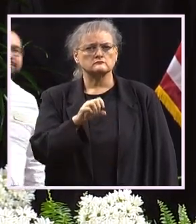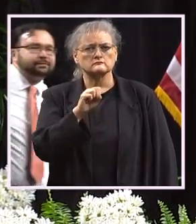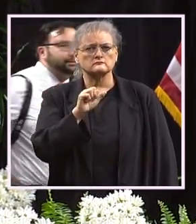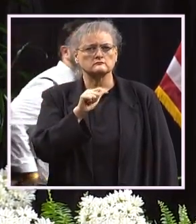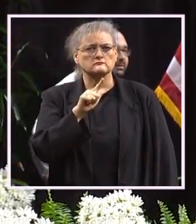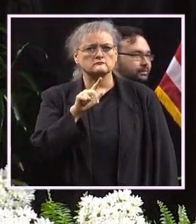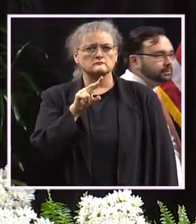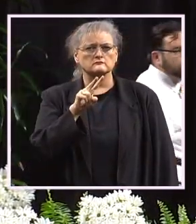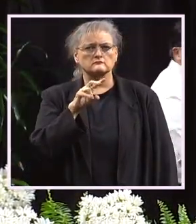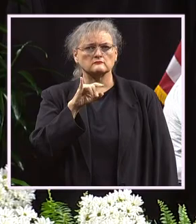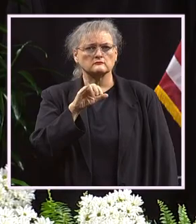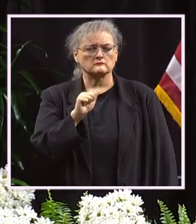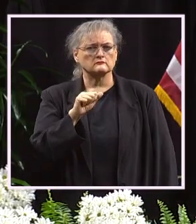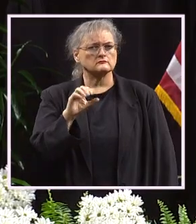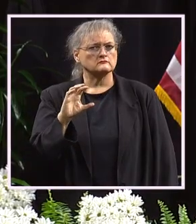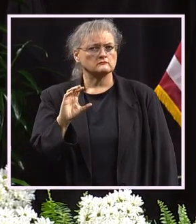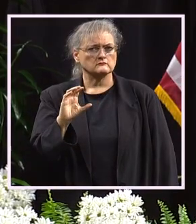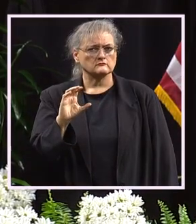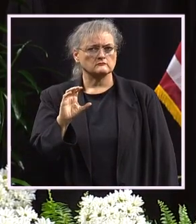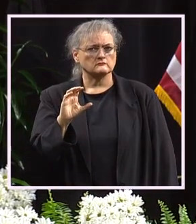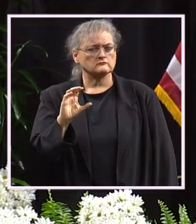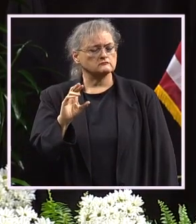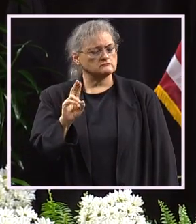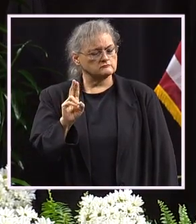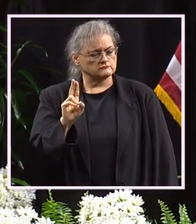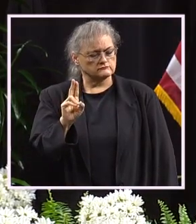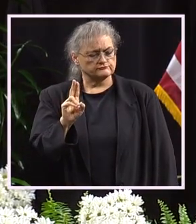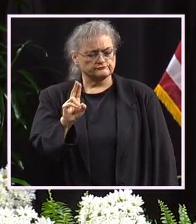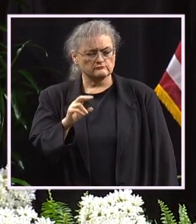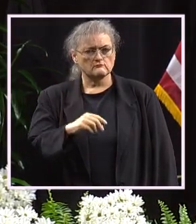Saliba Christopher Utala,